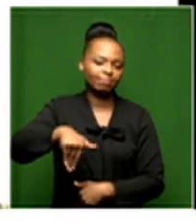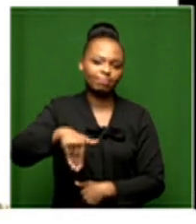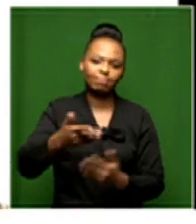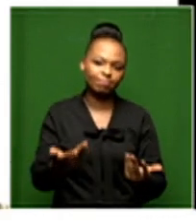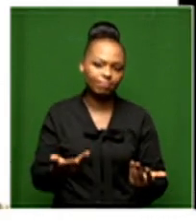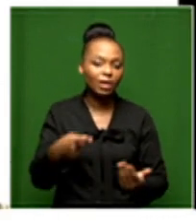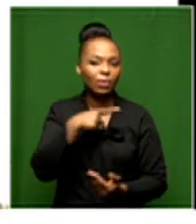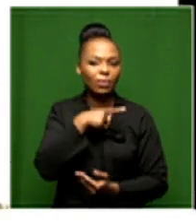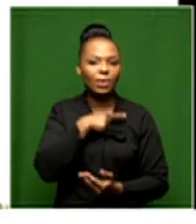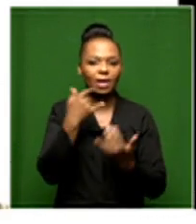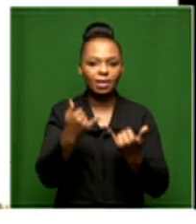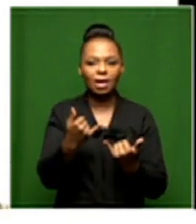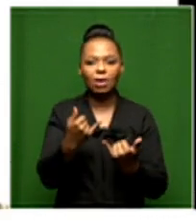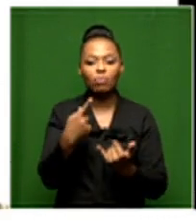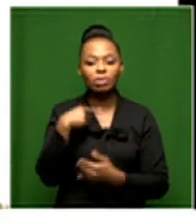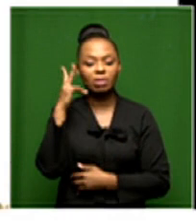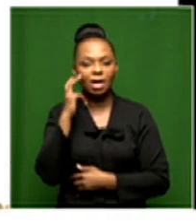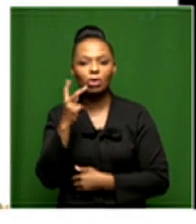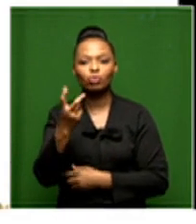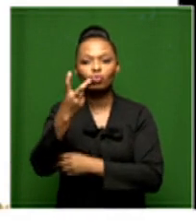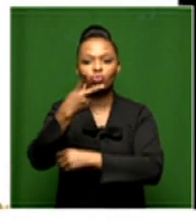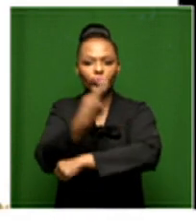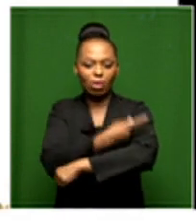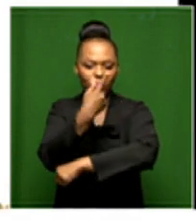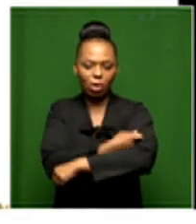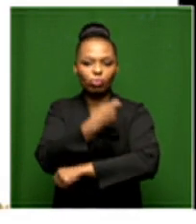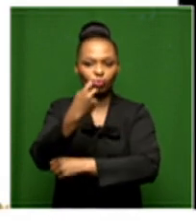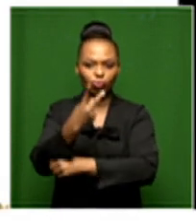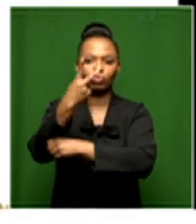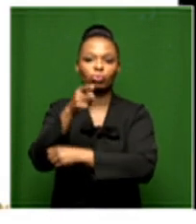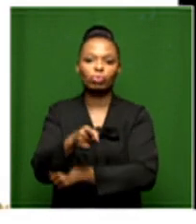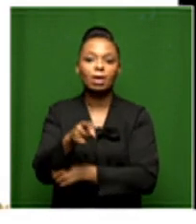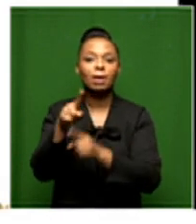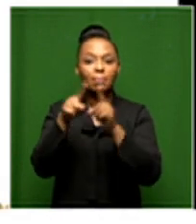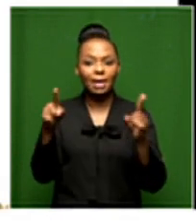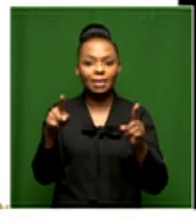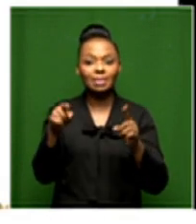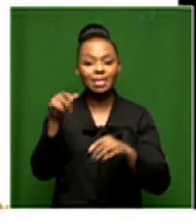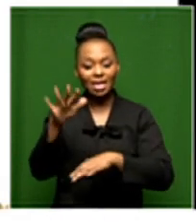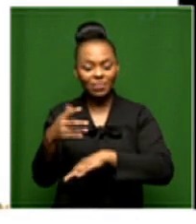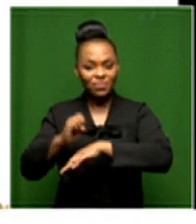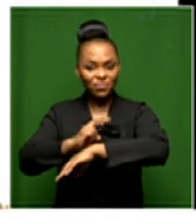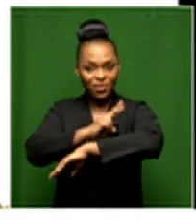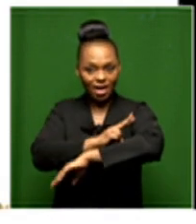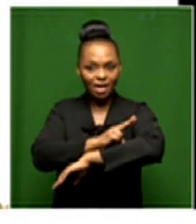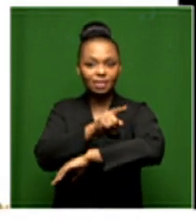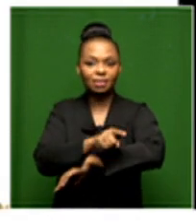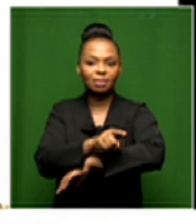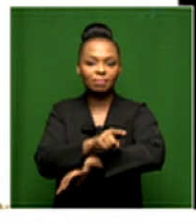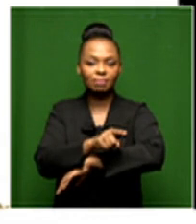we're talking about just the 2 doses. But if this vaccine, if this virus, is